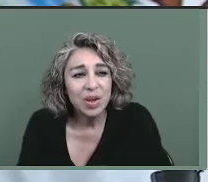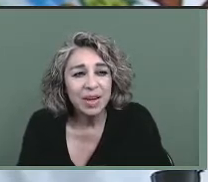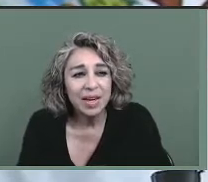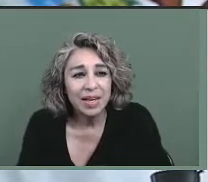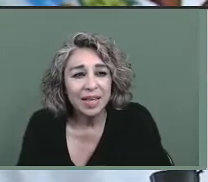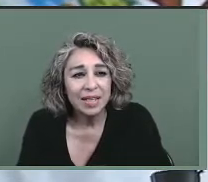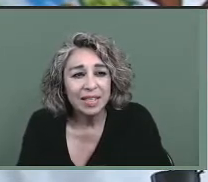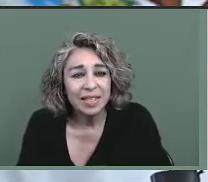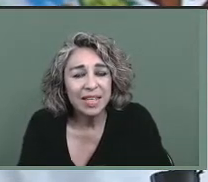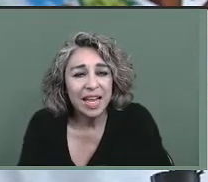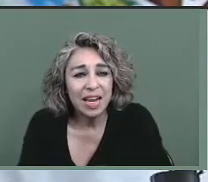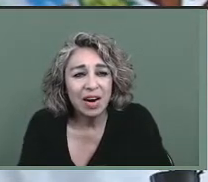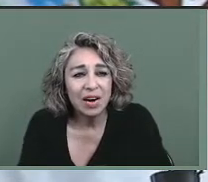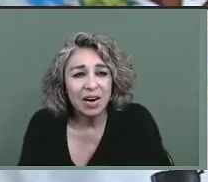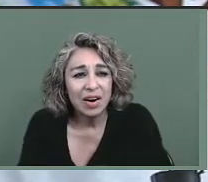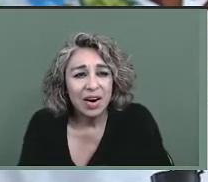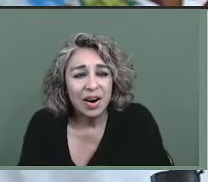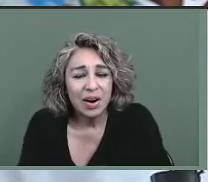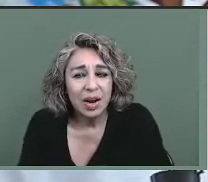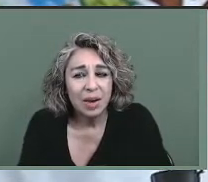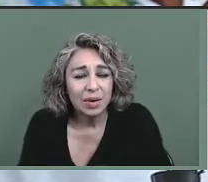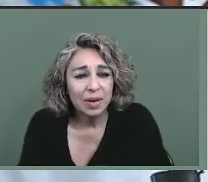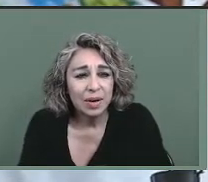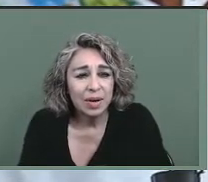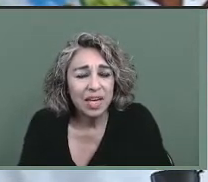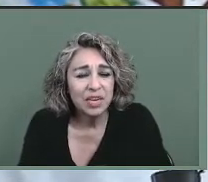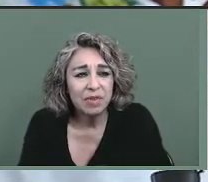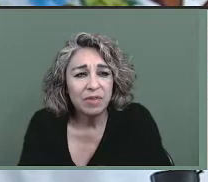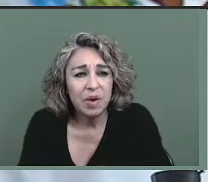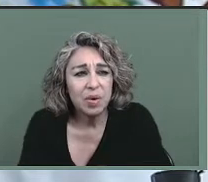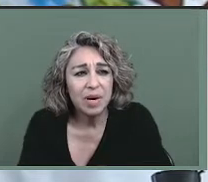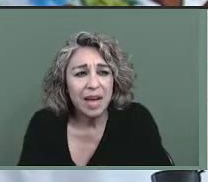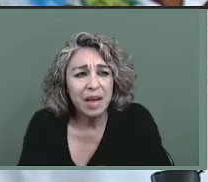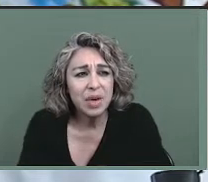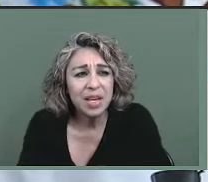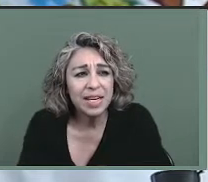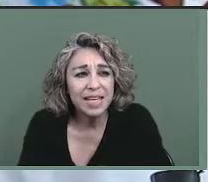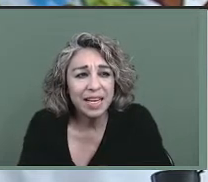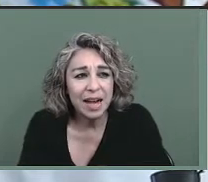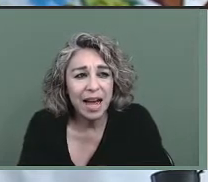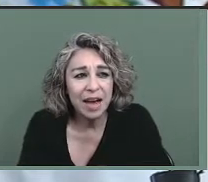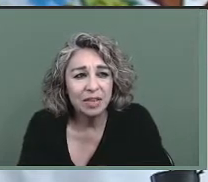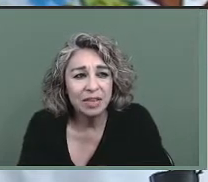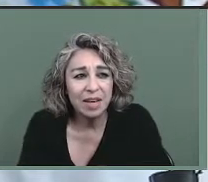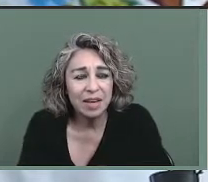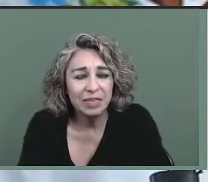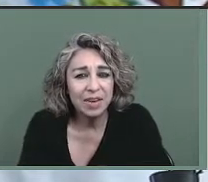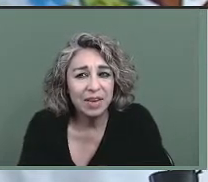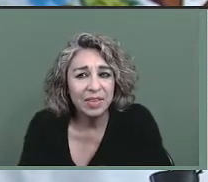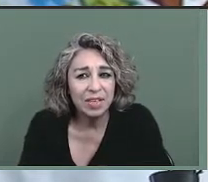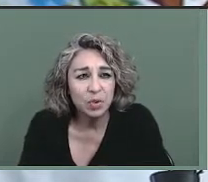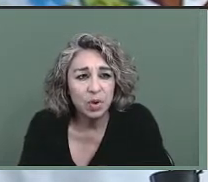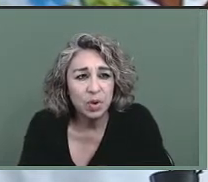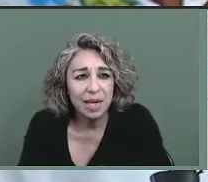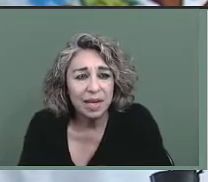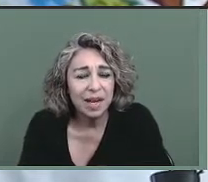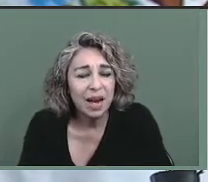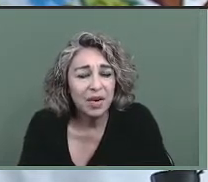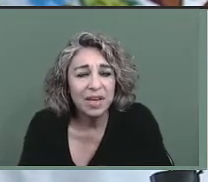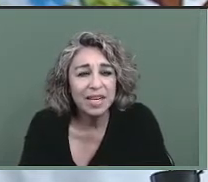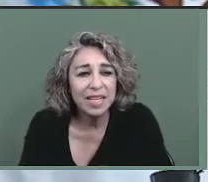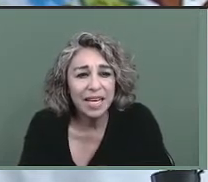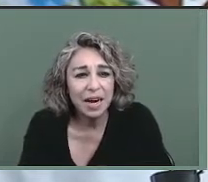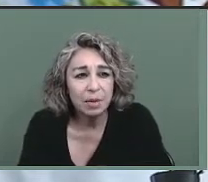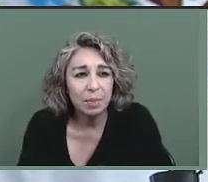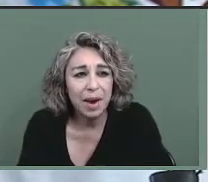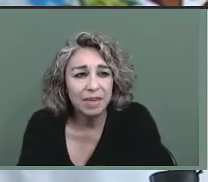How are you going to take our country forward? How are you going to take it out of this ruin? How